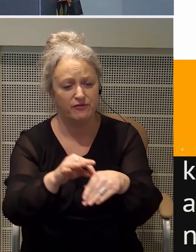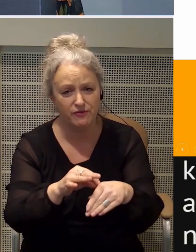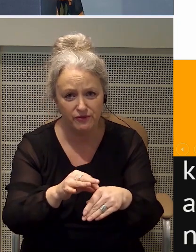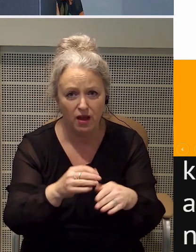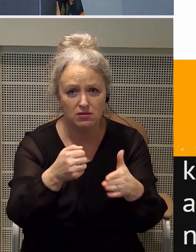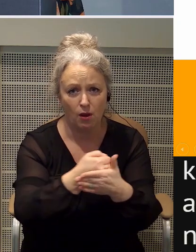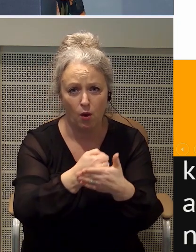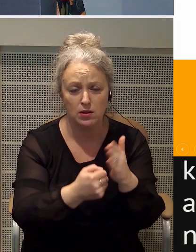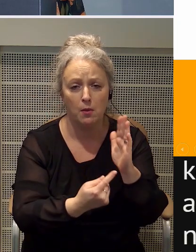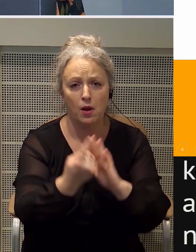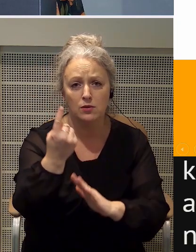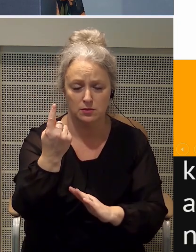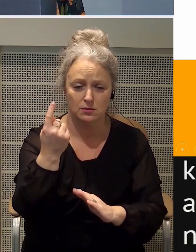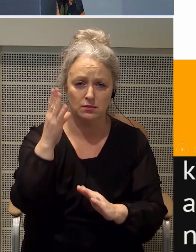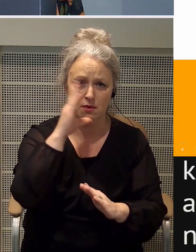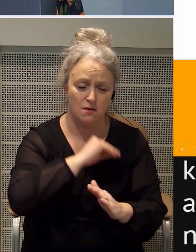that